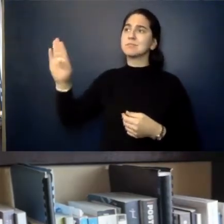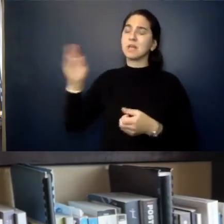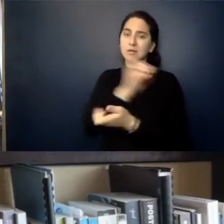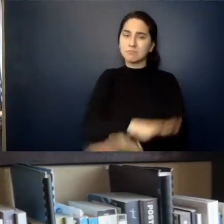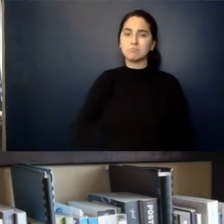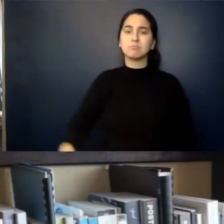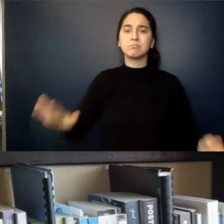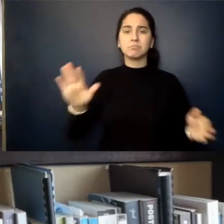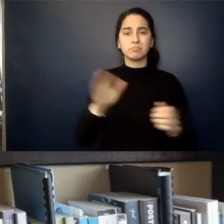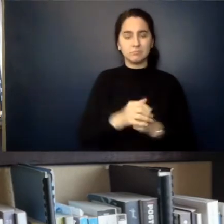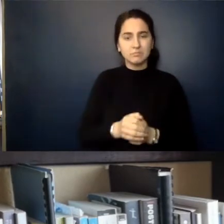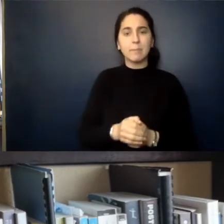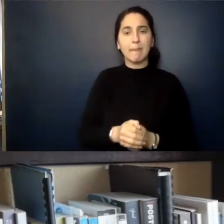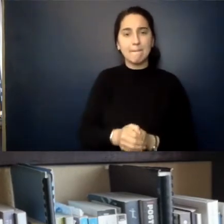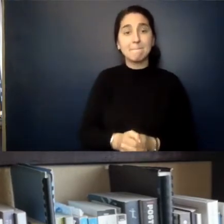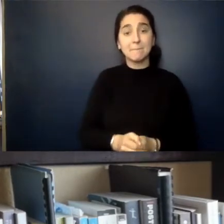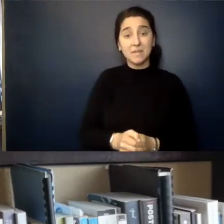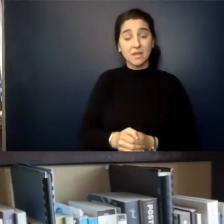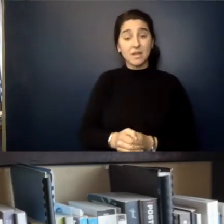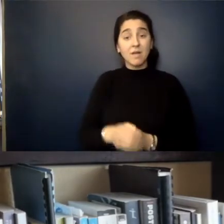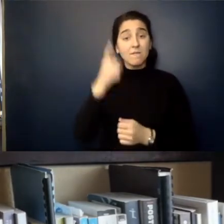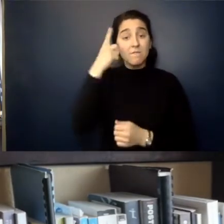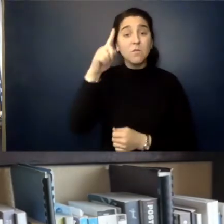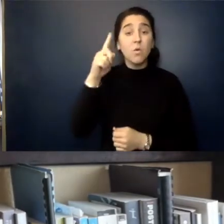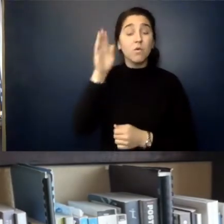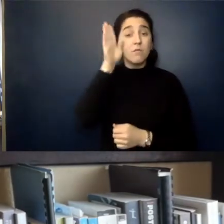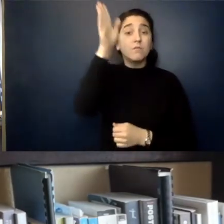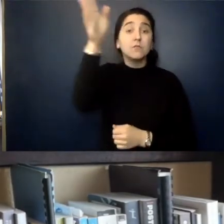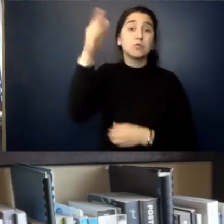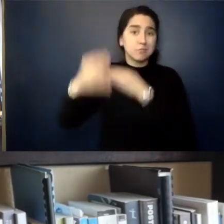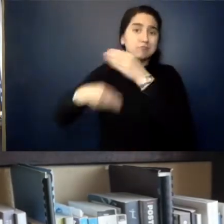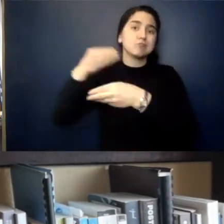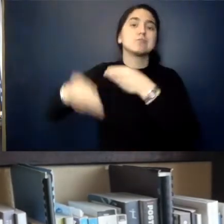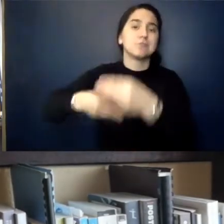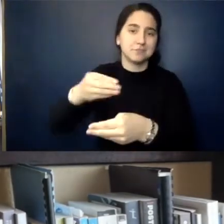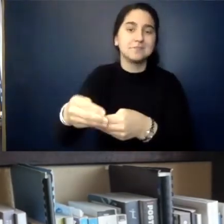protect the river or the mountain,